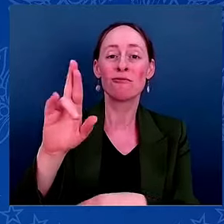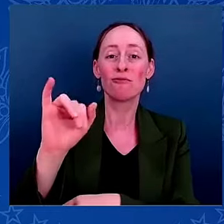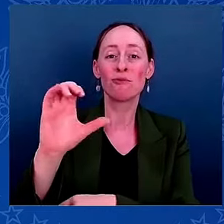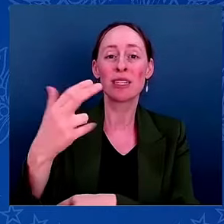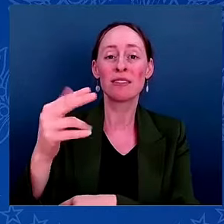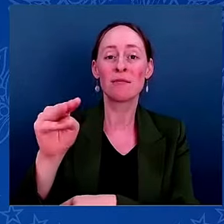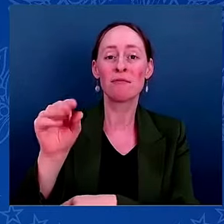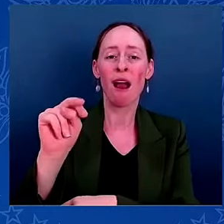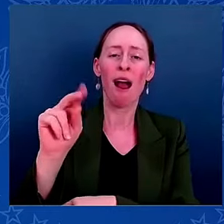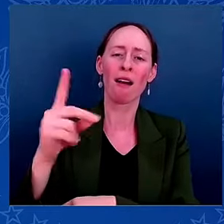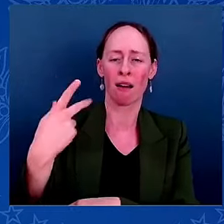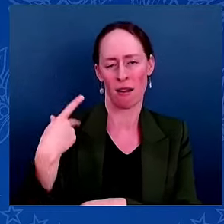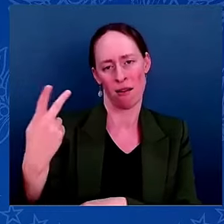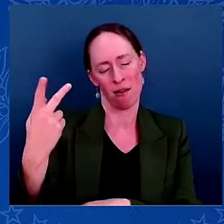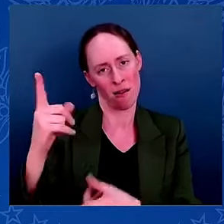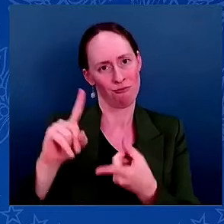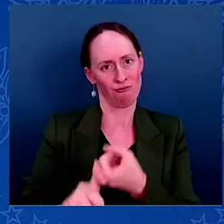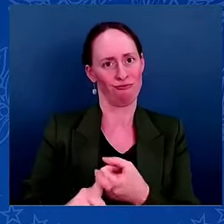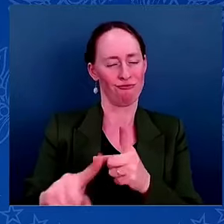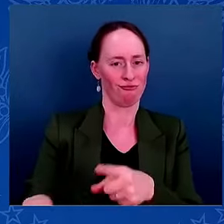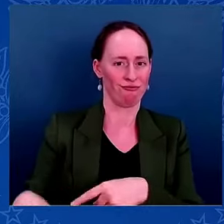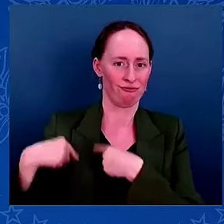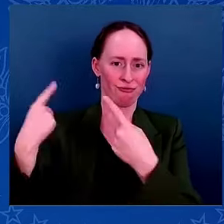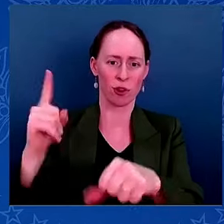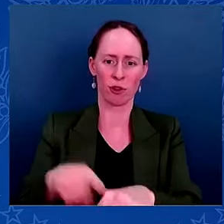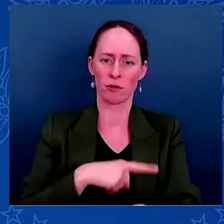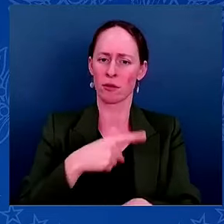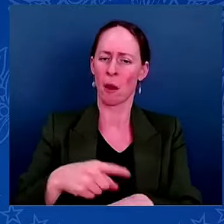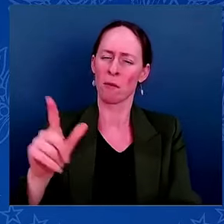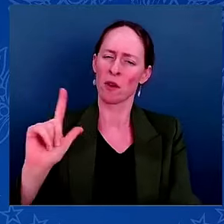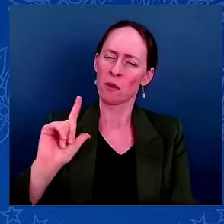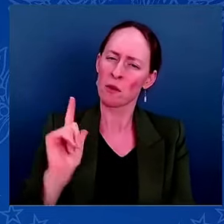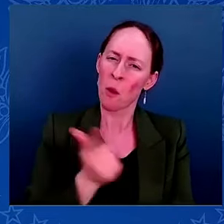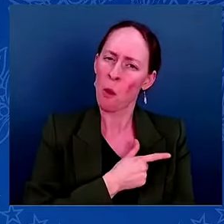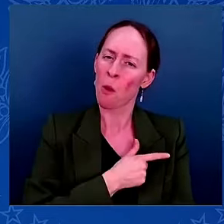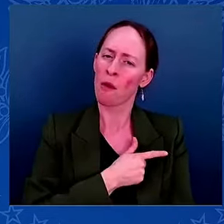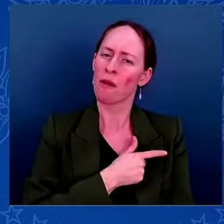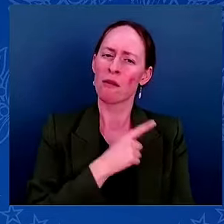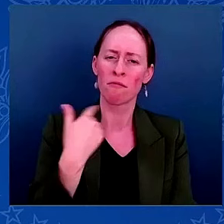do it, and he's a loyal friend, and I appreciate Cedric. One thing I like better than Cedric,